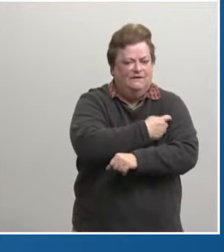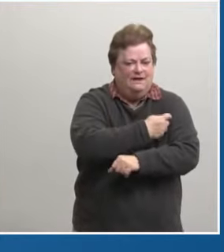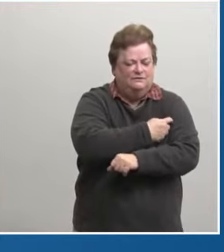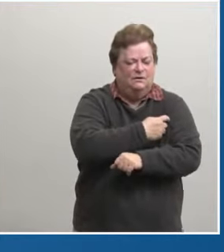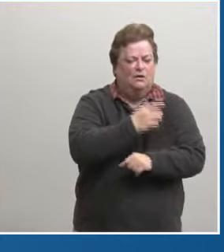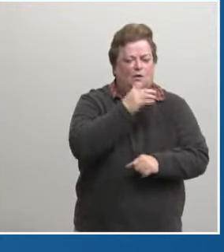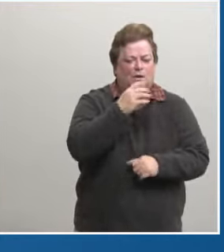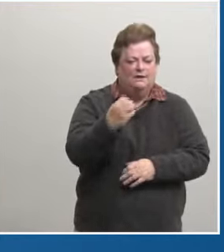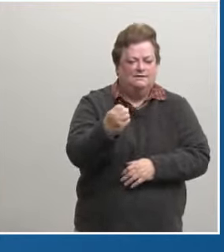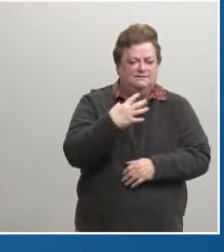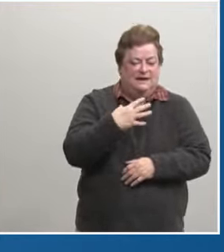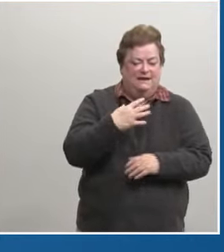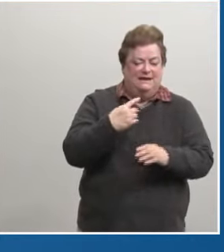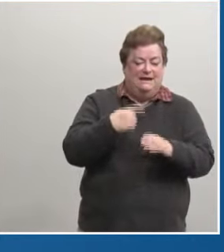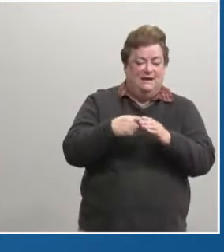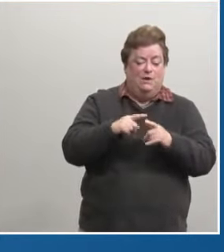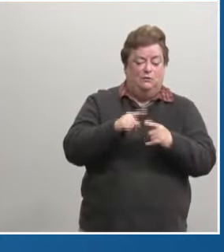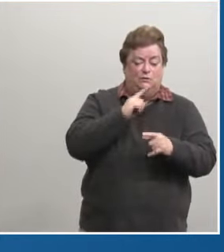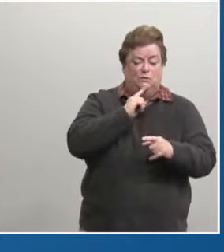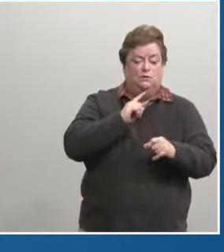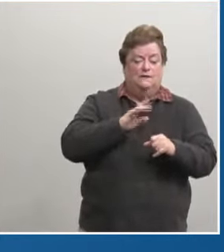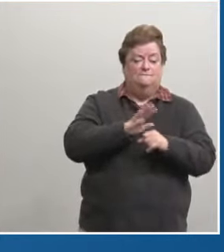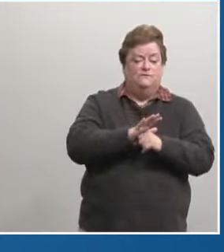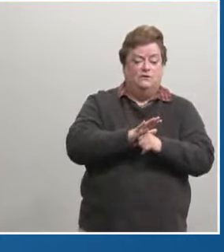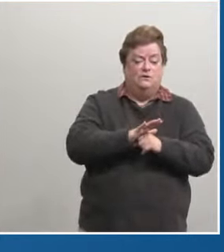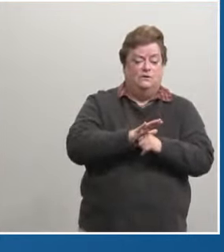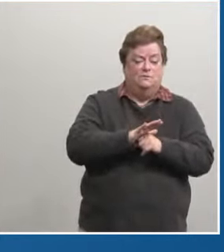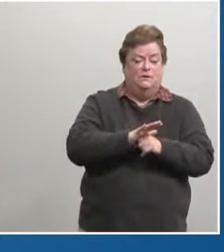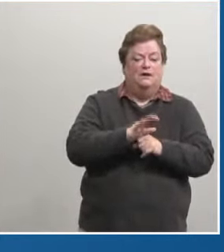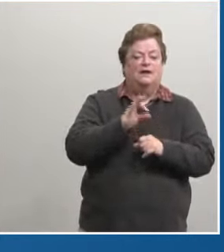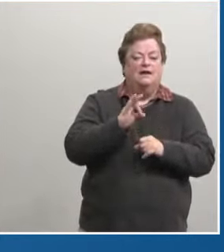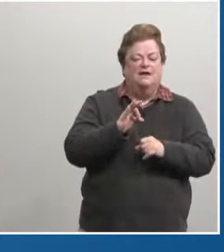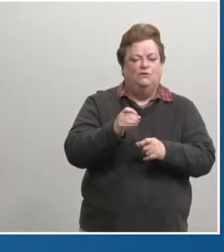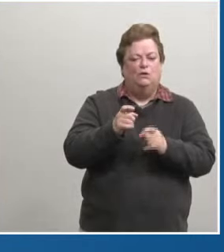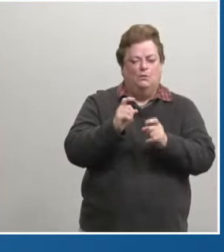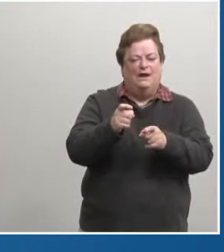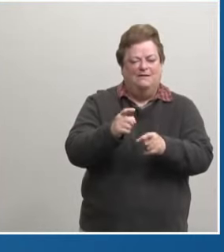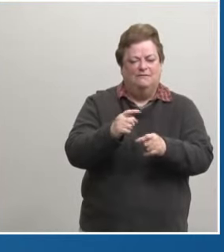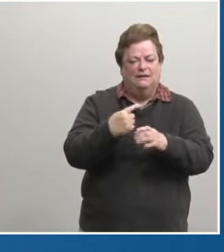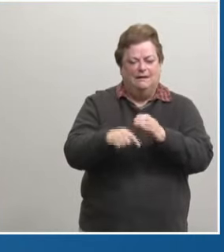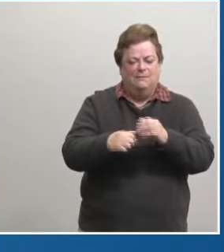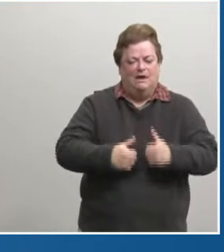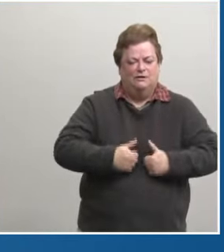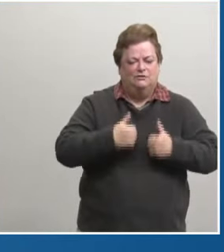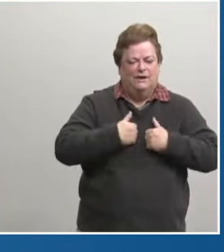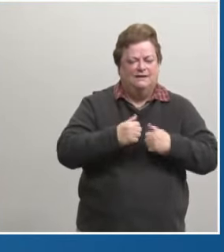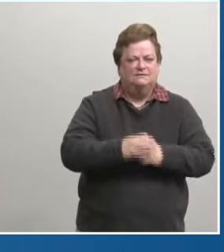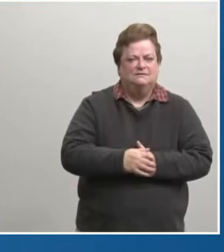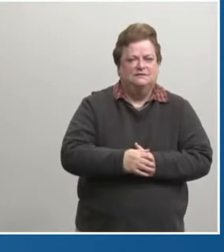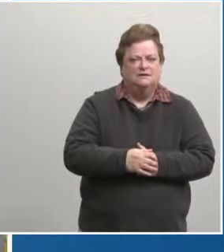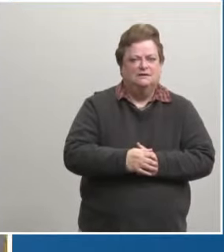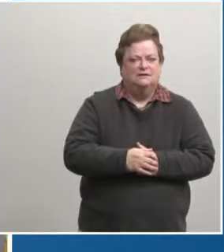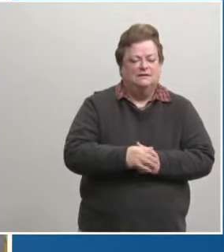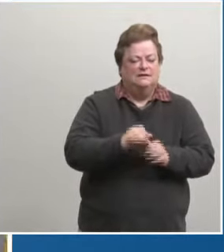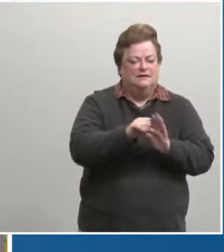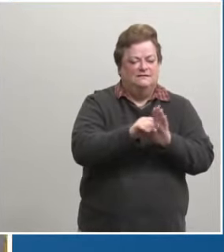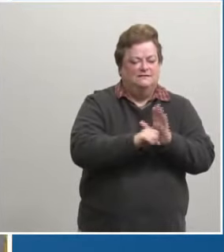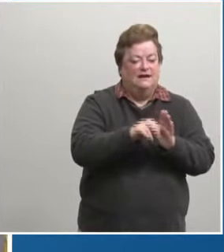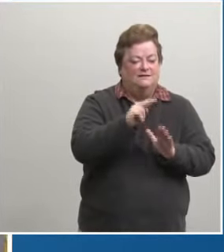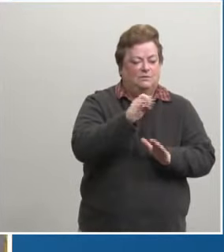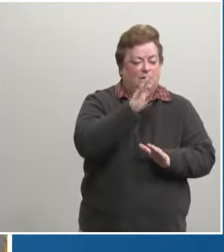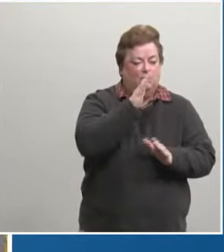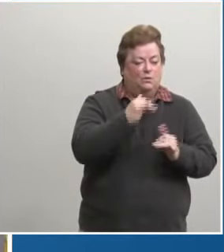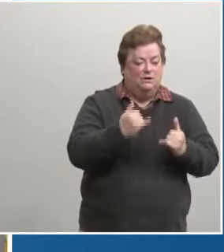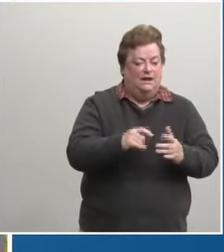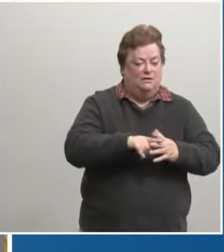confirmation email will be sent to you if you provided an email. The state of Nebraska is also planning